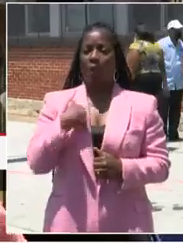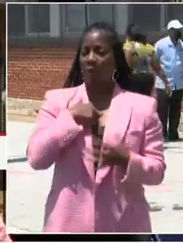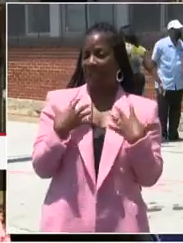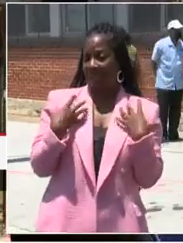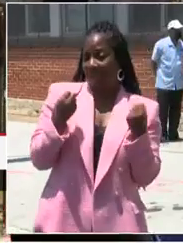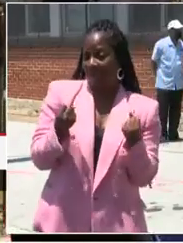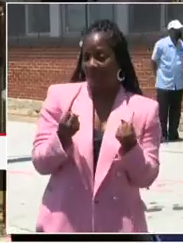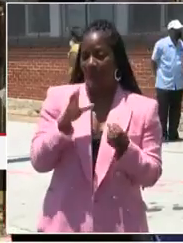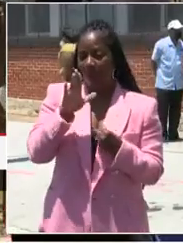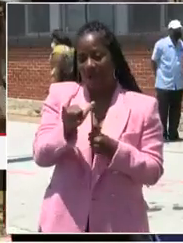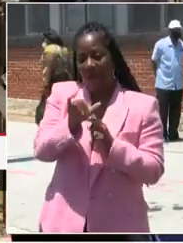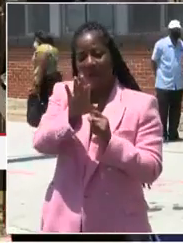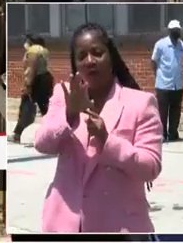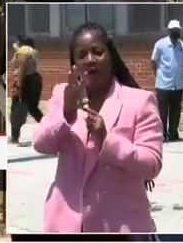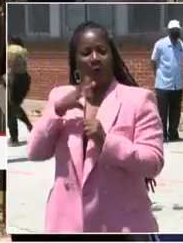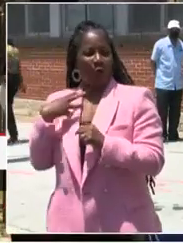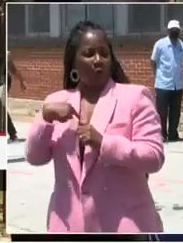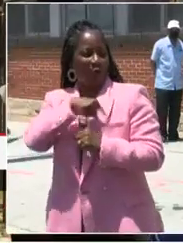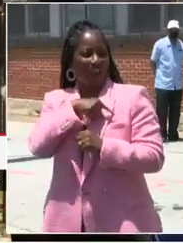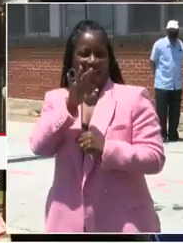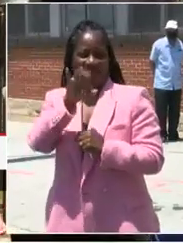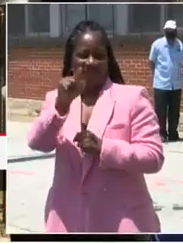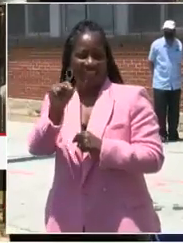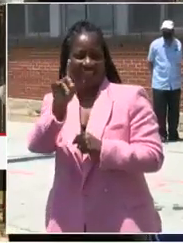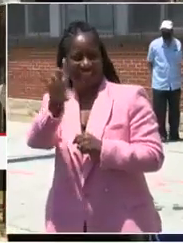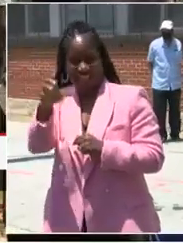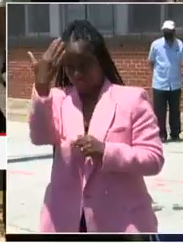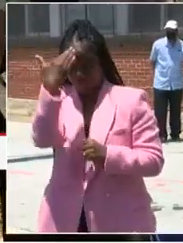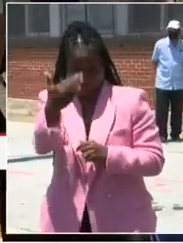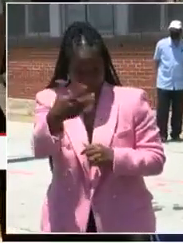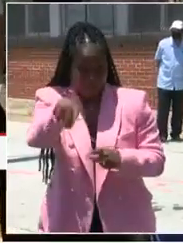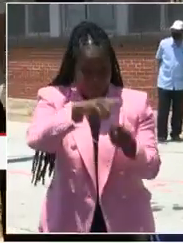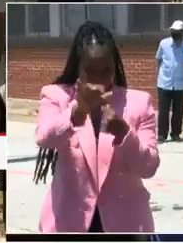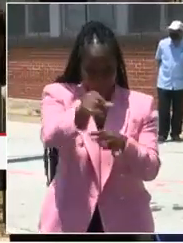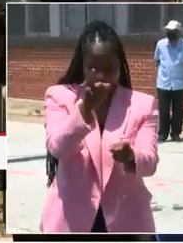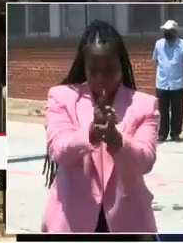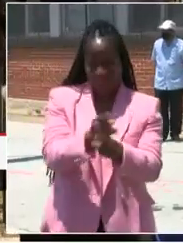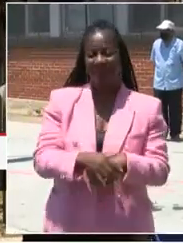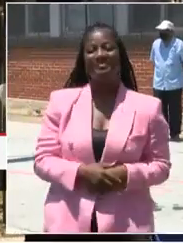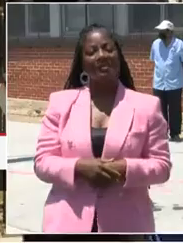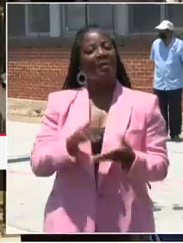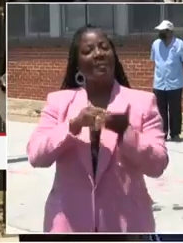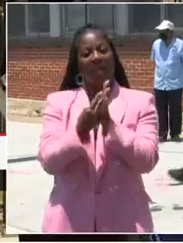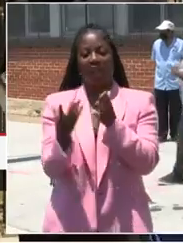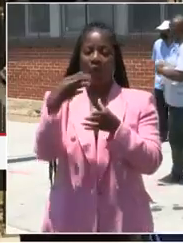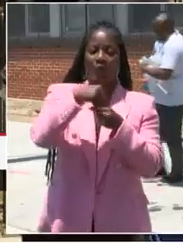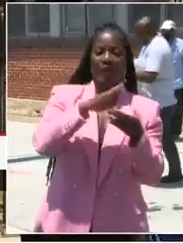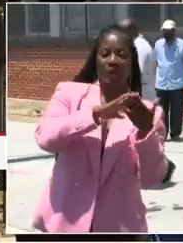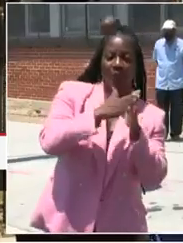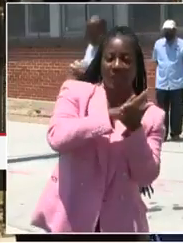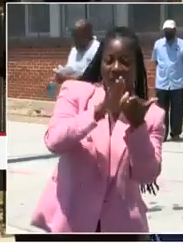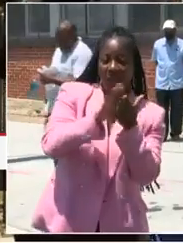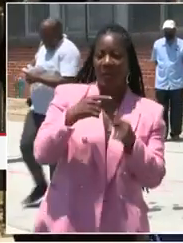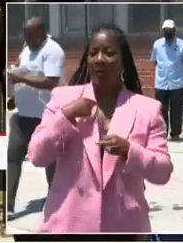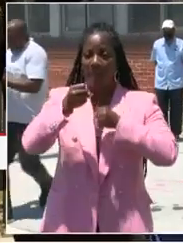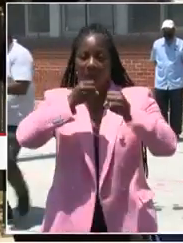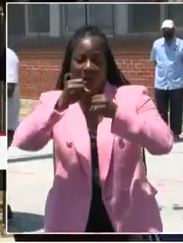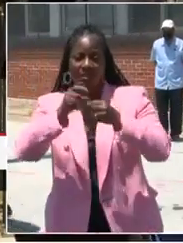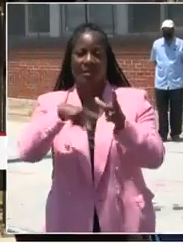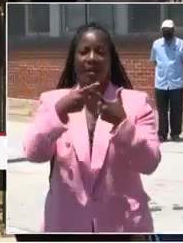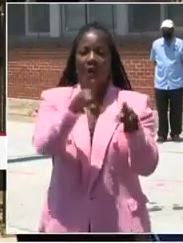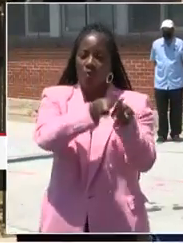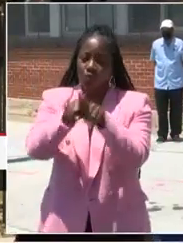We Fit DC, which we all know about We Fit DC, right? To combine community cleaning, yoga, and boxing activities over